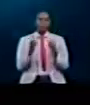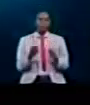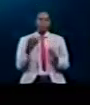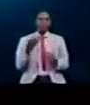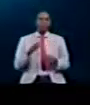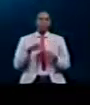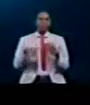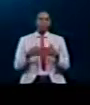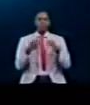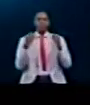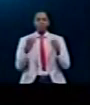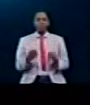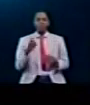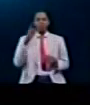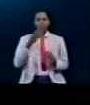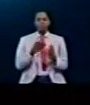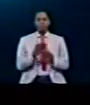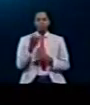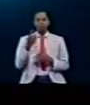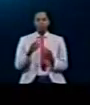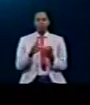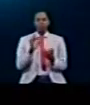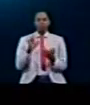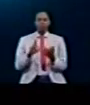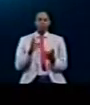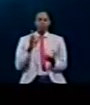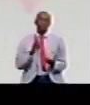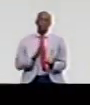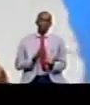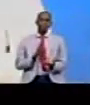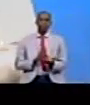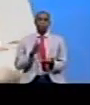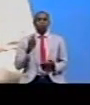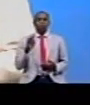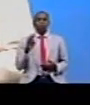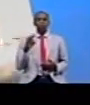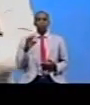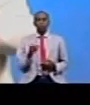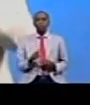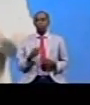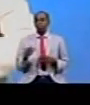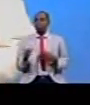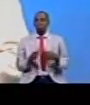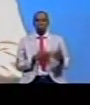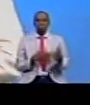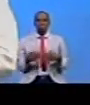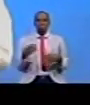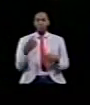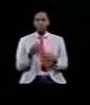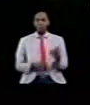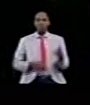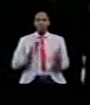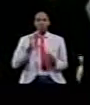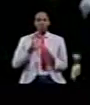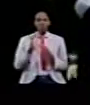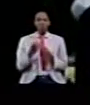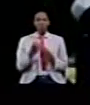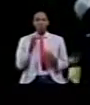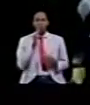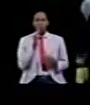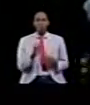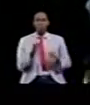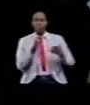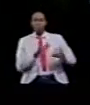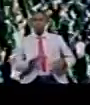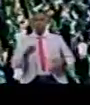the ministry of their husband. They will not succeed. Amen. Succeed.